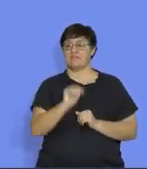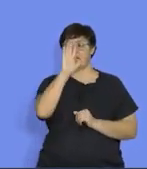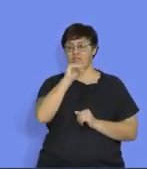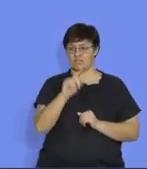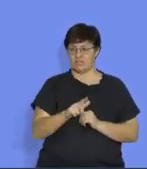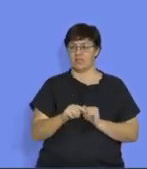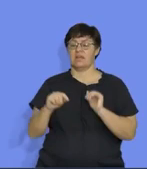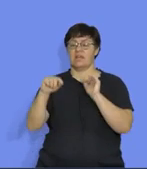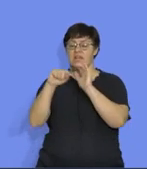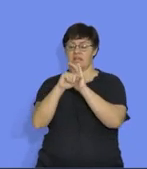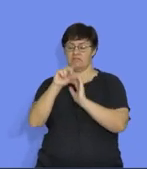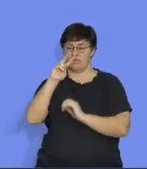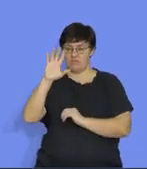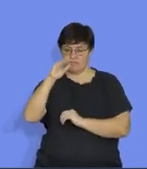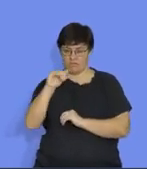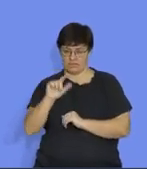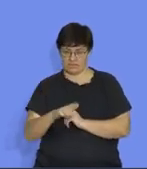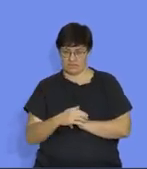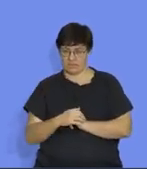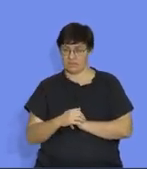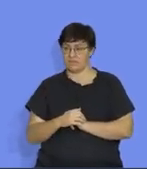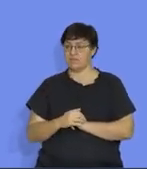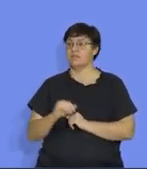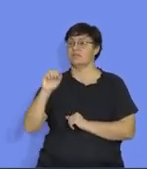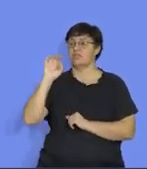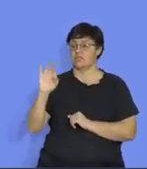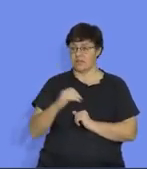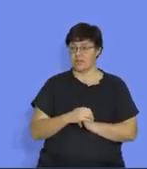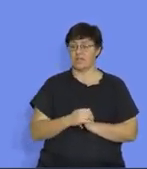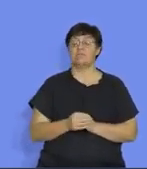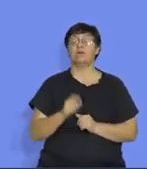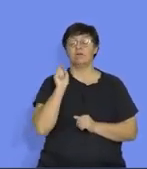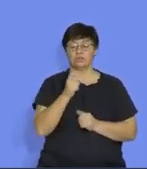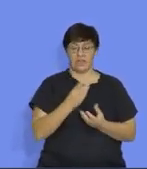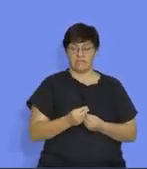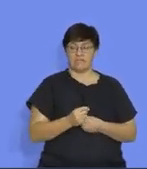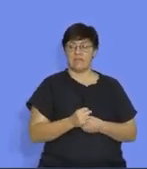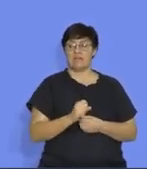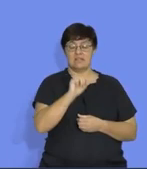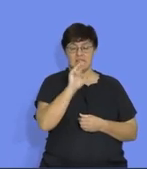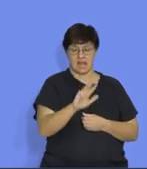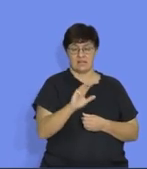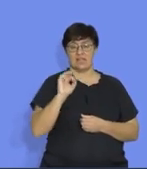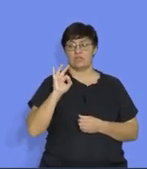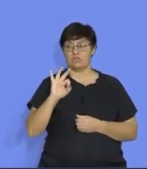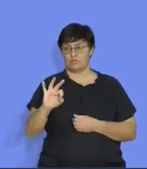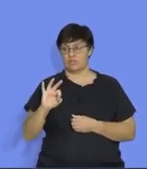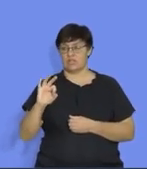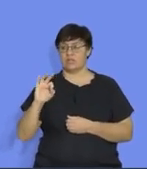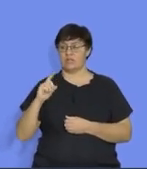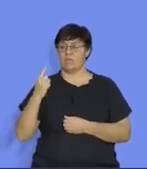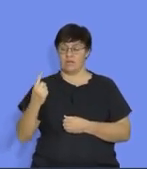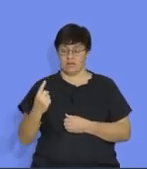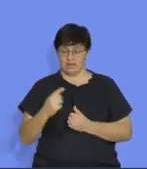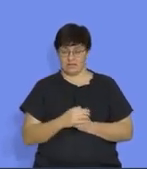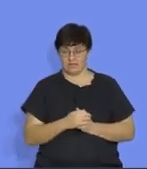negative 25 over 7. Then when x is 3, we should have the pattern going 9, 3,